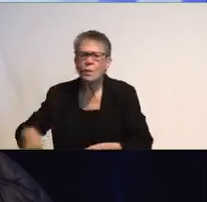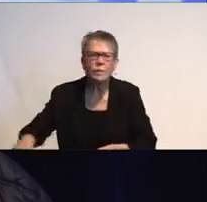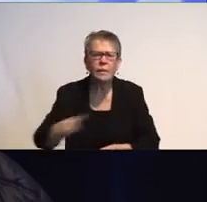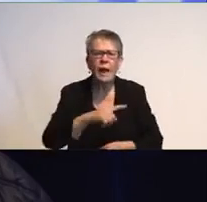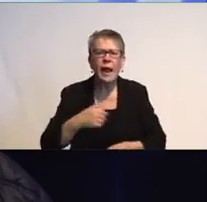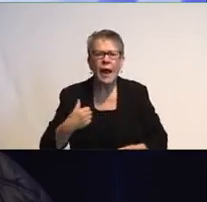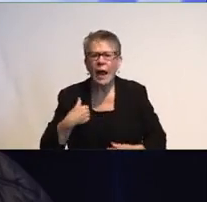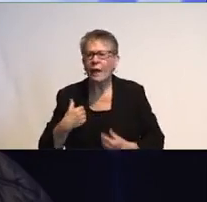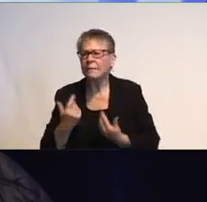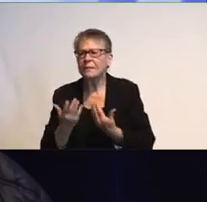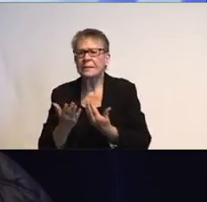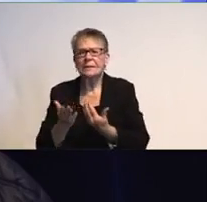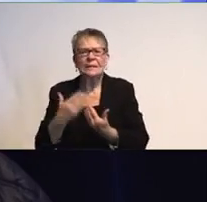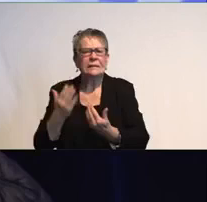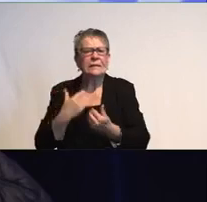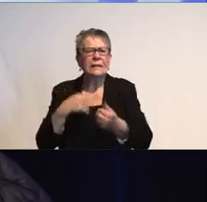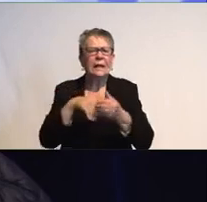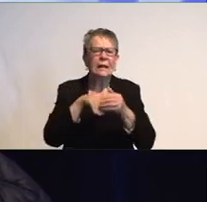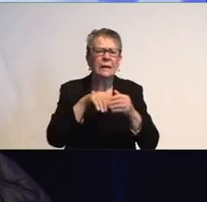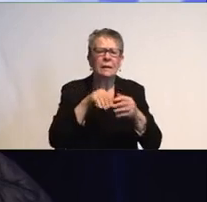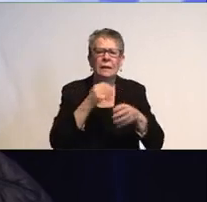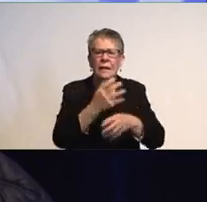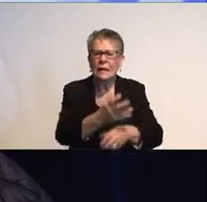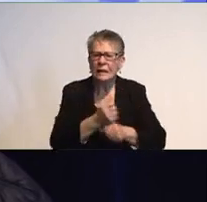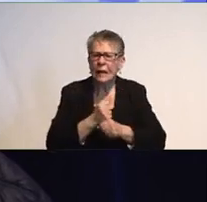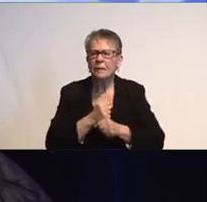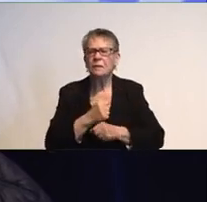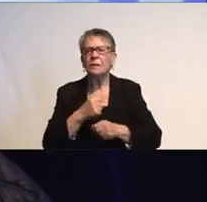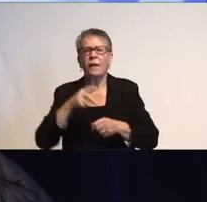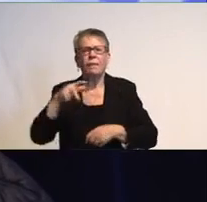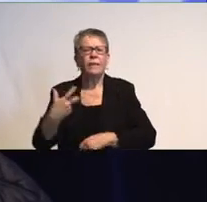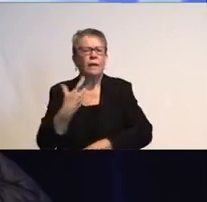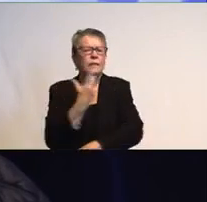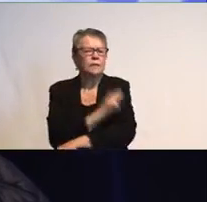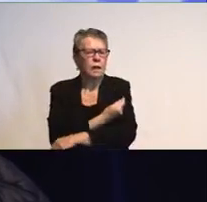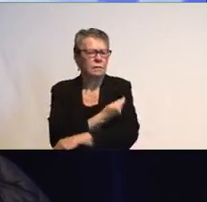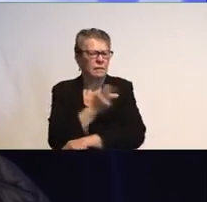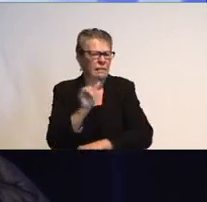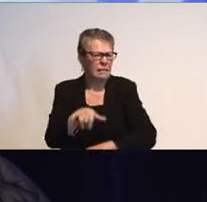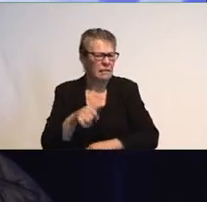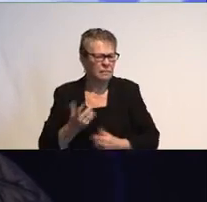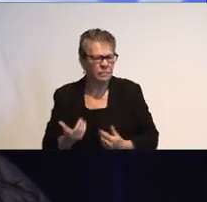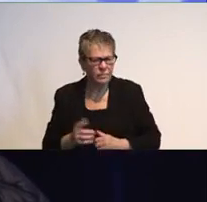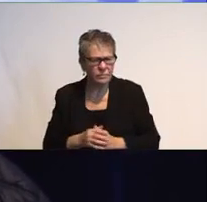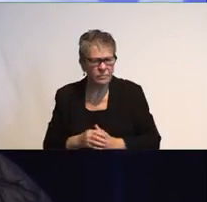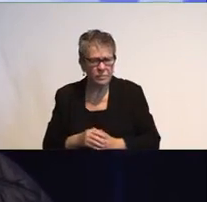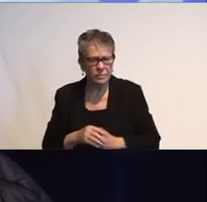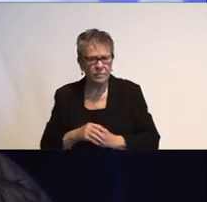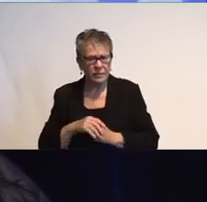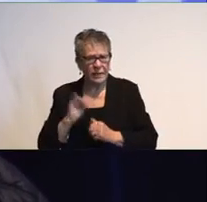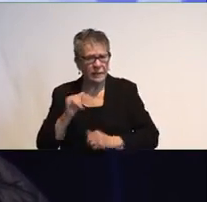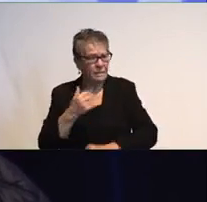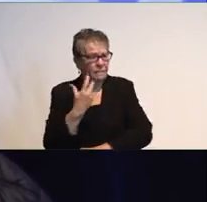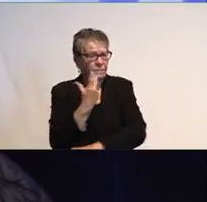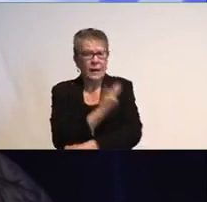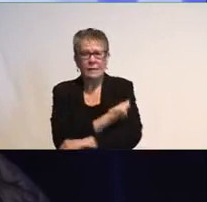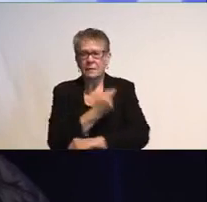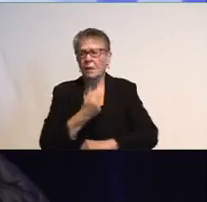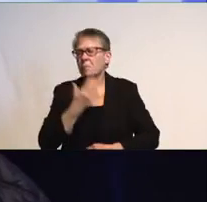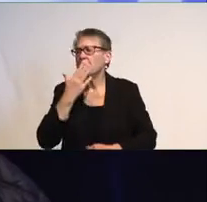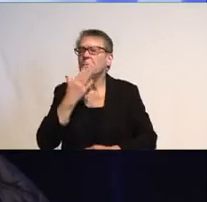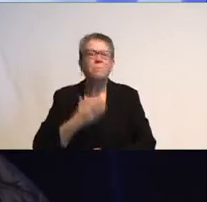to vaccination for residents and staff. So vaccination continues to provide the best protection